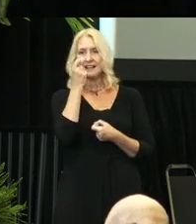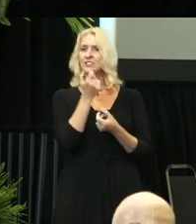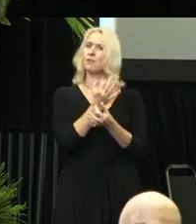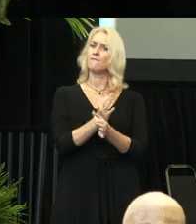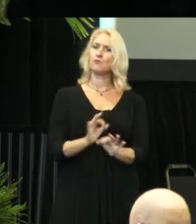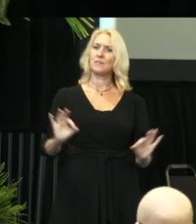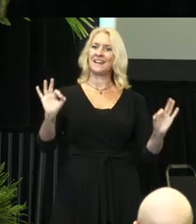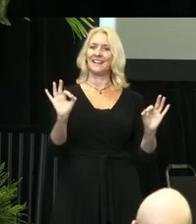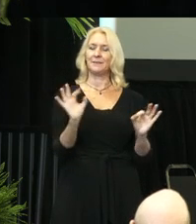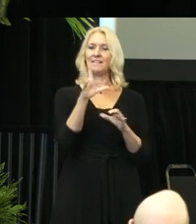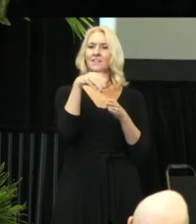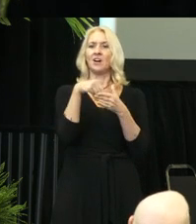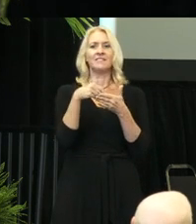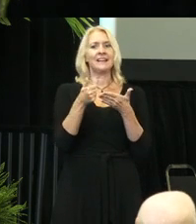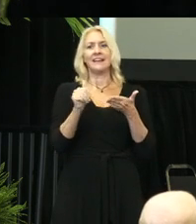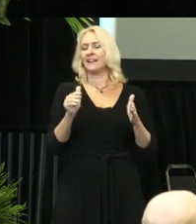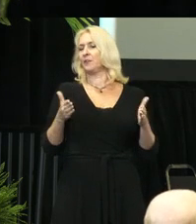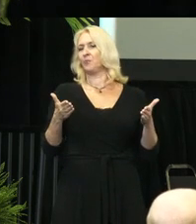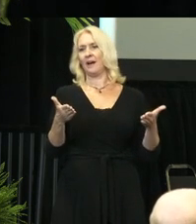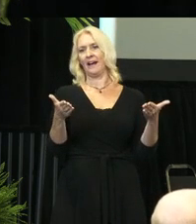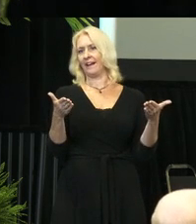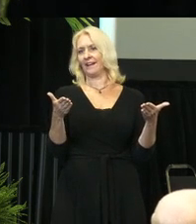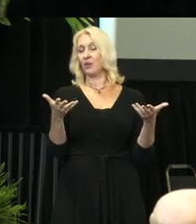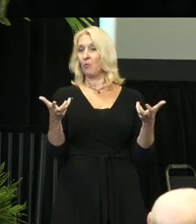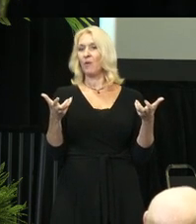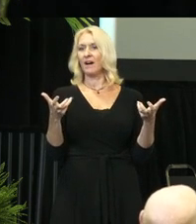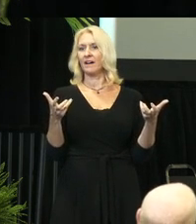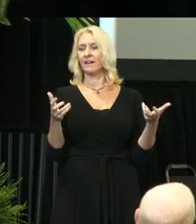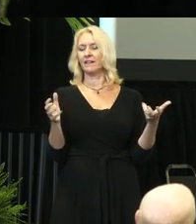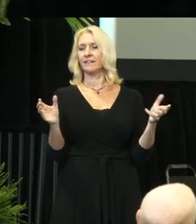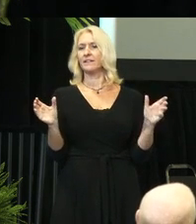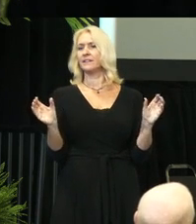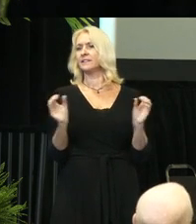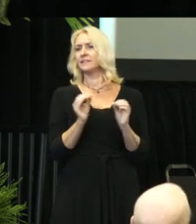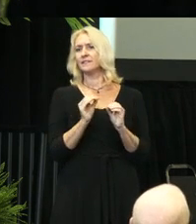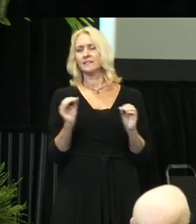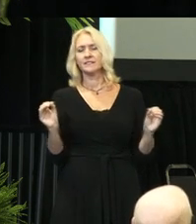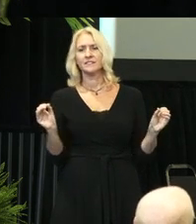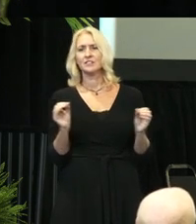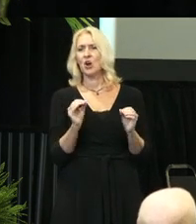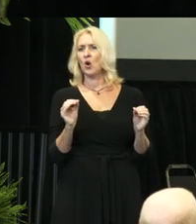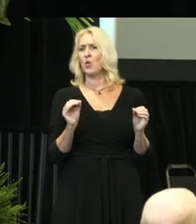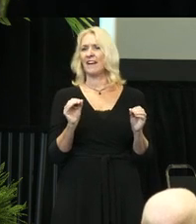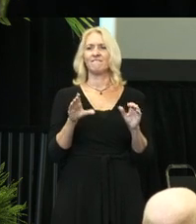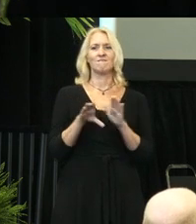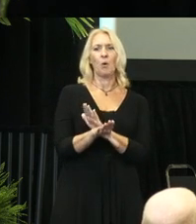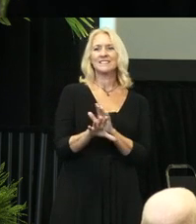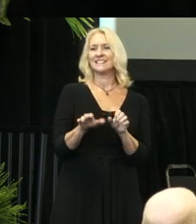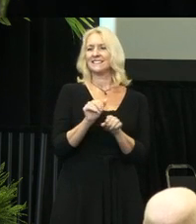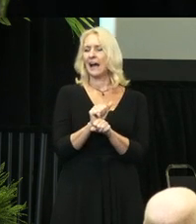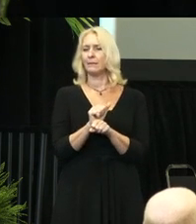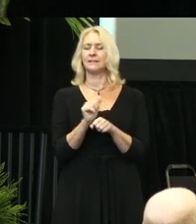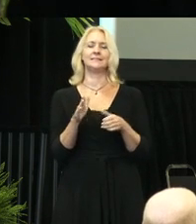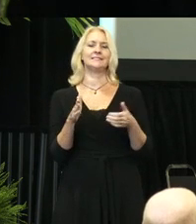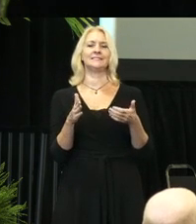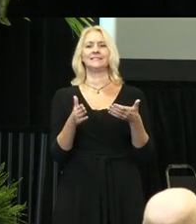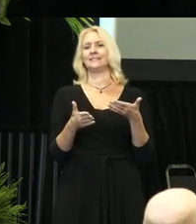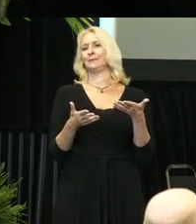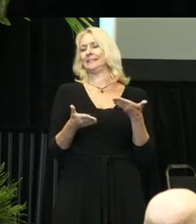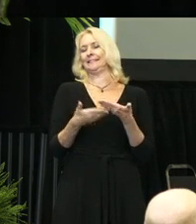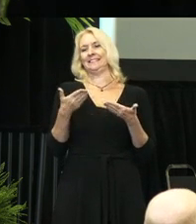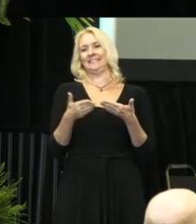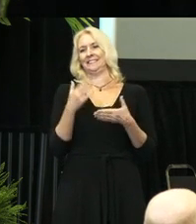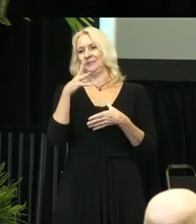in any way I wanted to. There was no prescribed method or forced assignment. So it was wonderful to see that